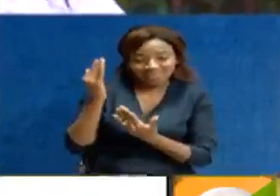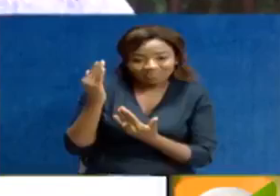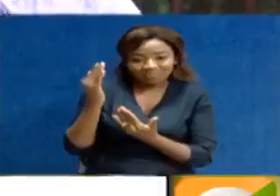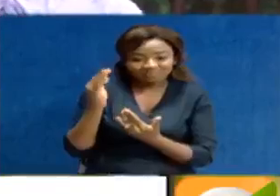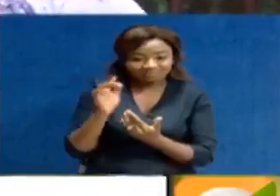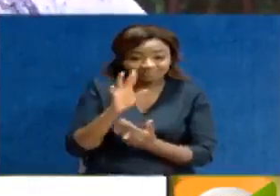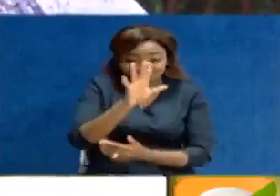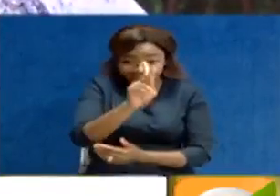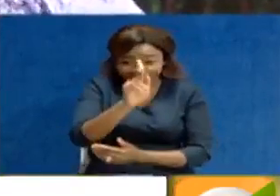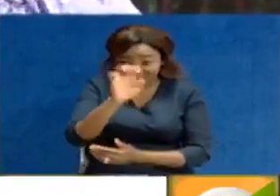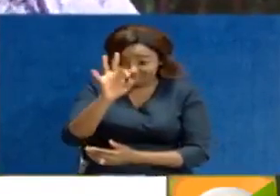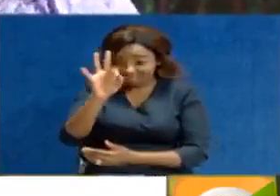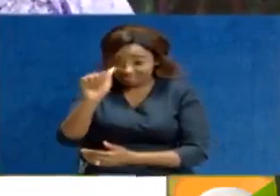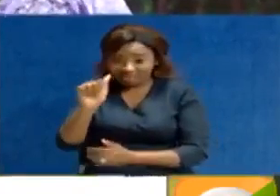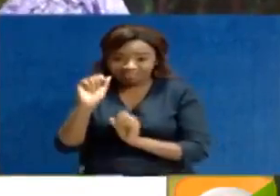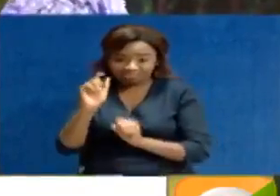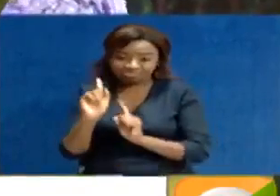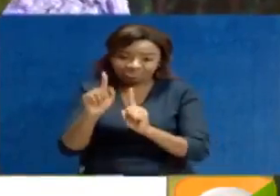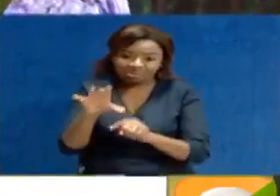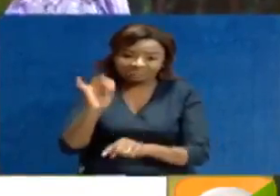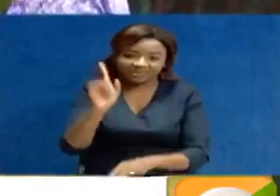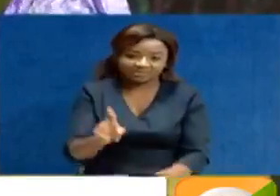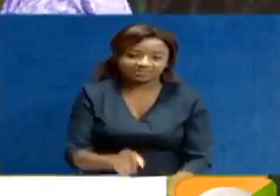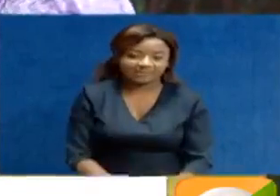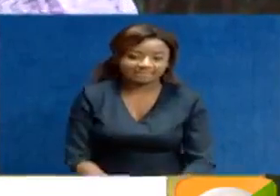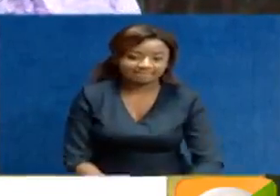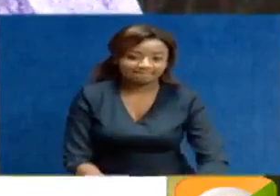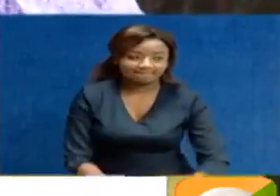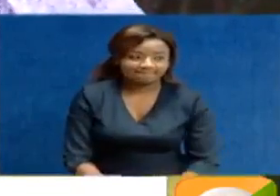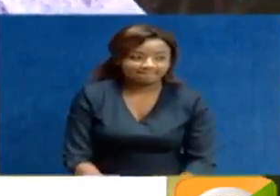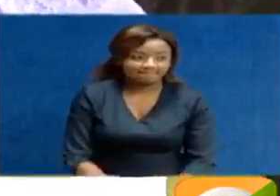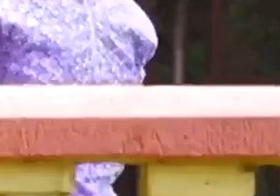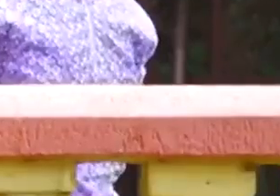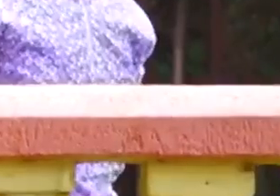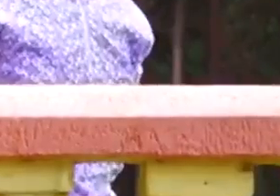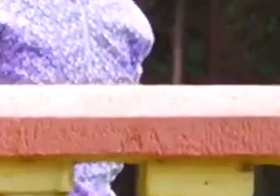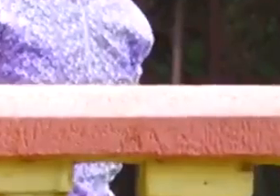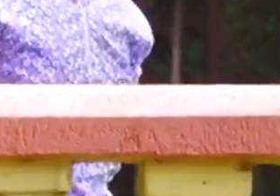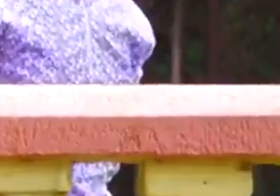the kefa she waits for will find her. Mashirima Kapombe, Citizen TV.